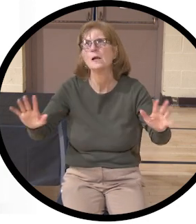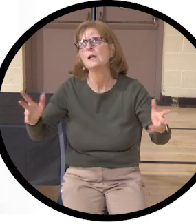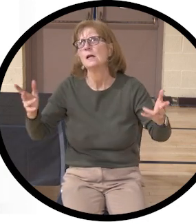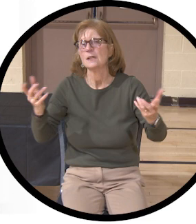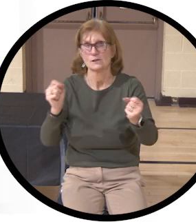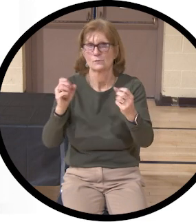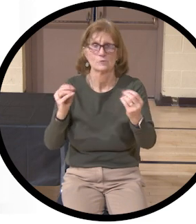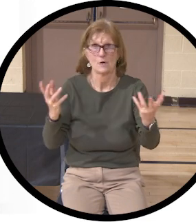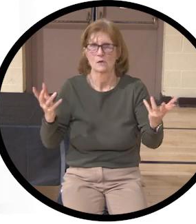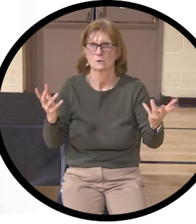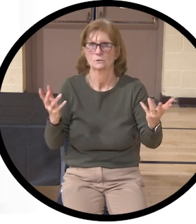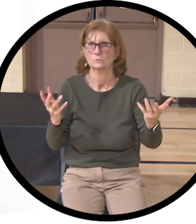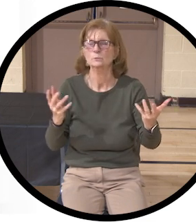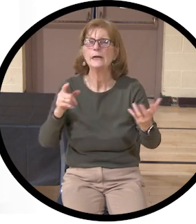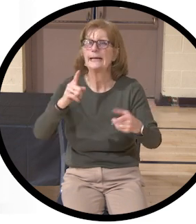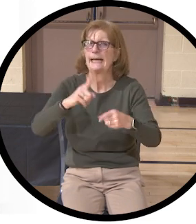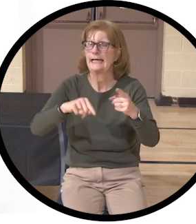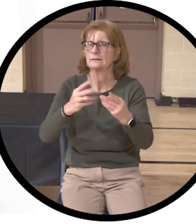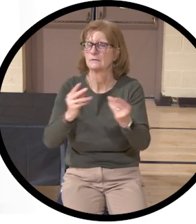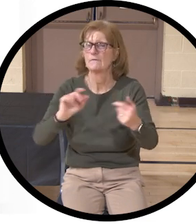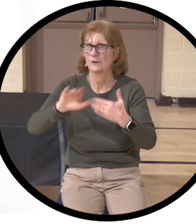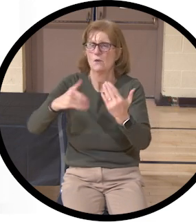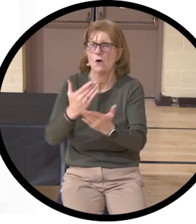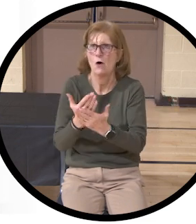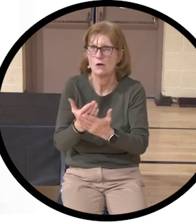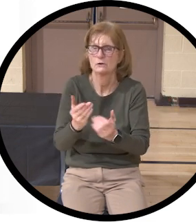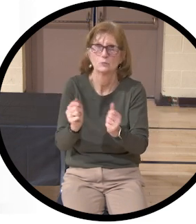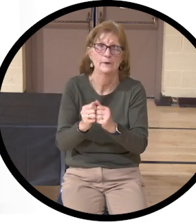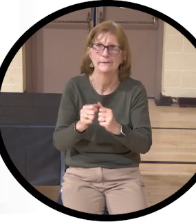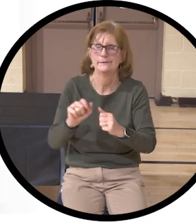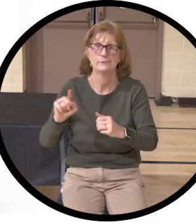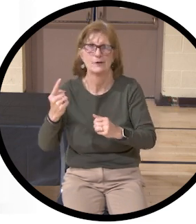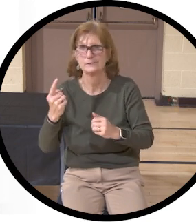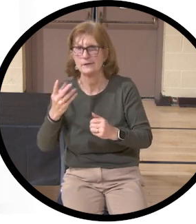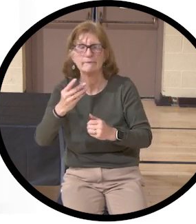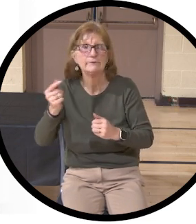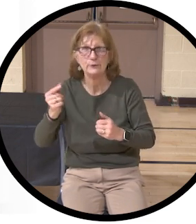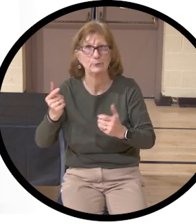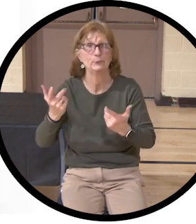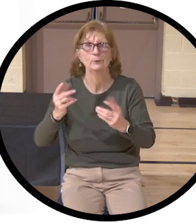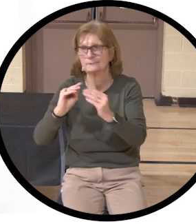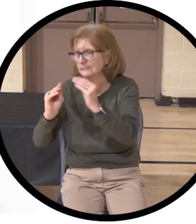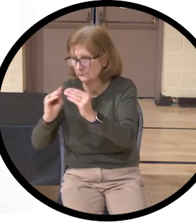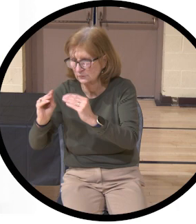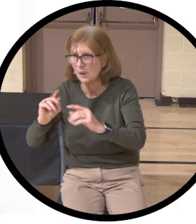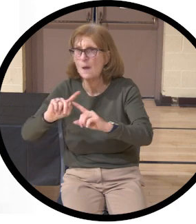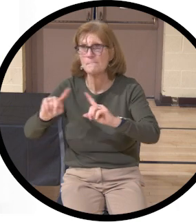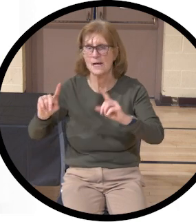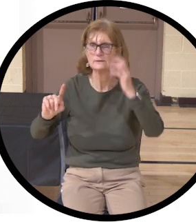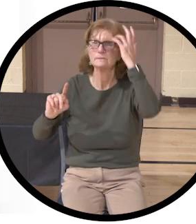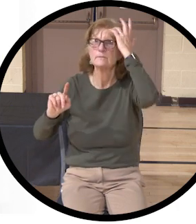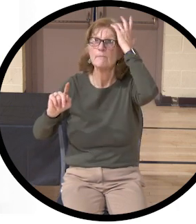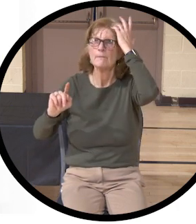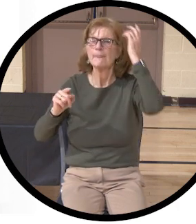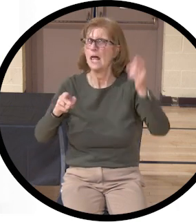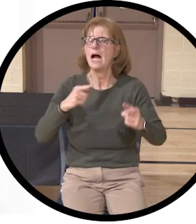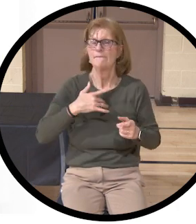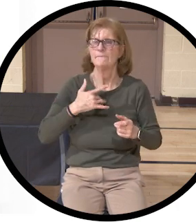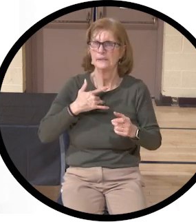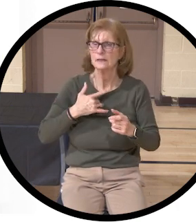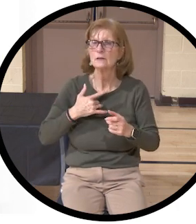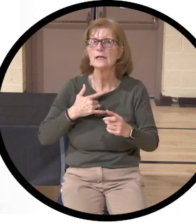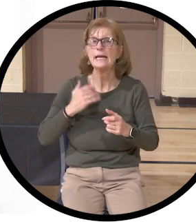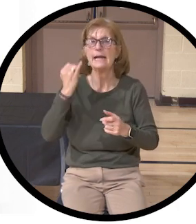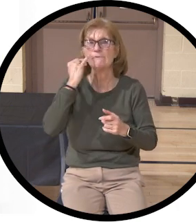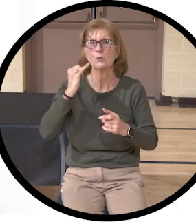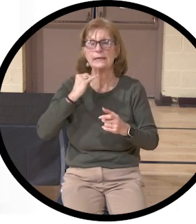with traffic engineering. But I do think that, again, if we can use these flex posts, which maybe we need to make sure, go out and do some field